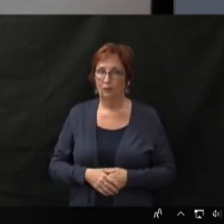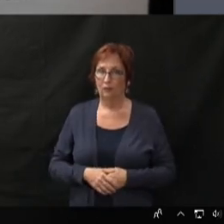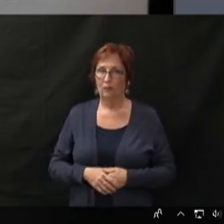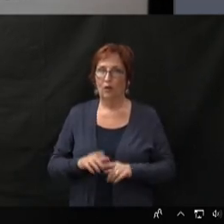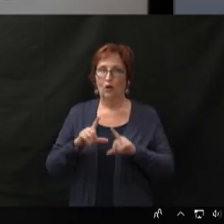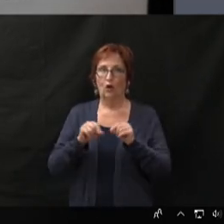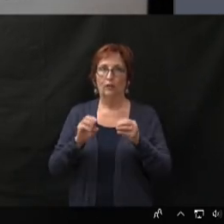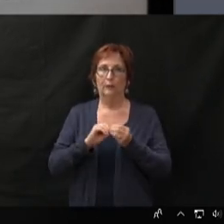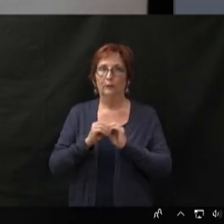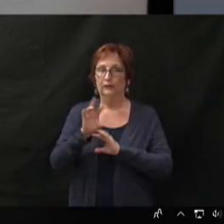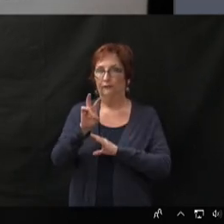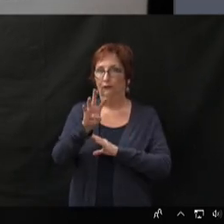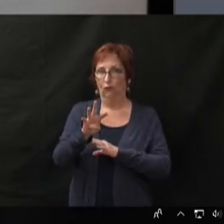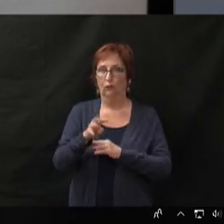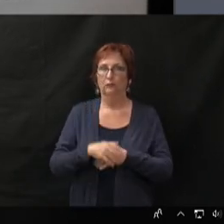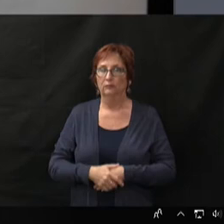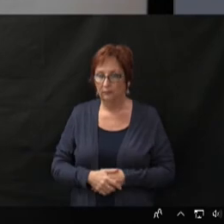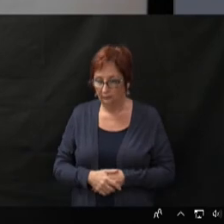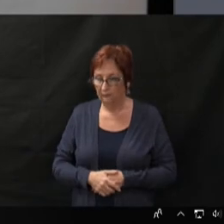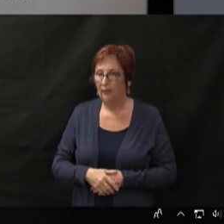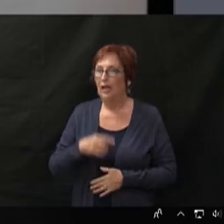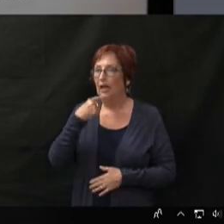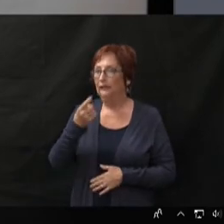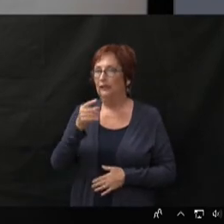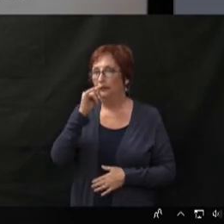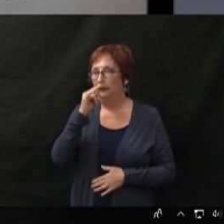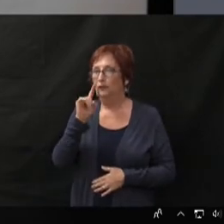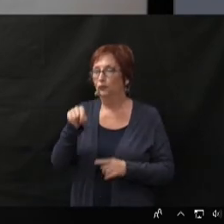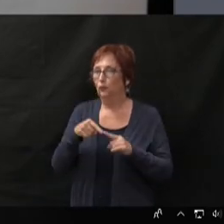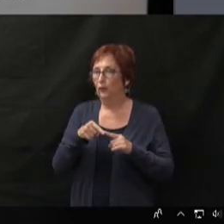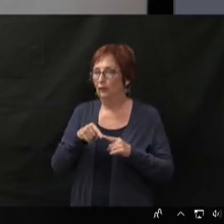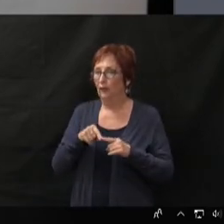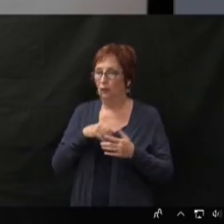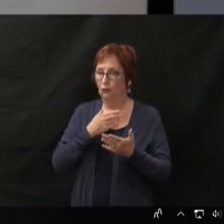tell kids when they come to a word and it doesn't work as an